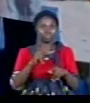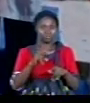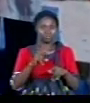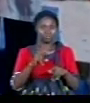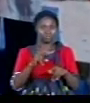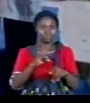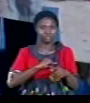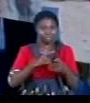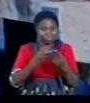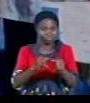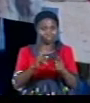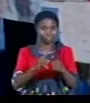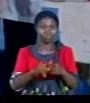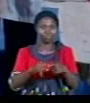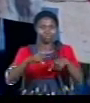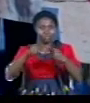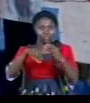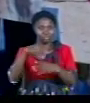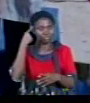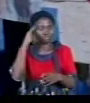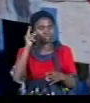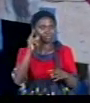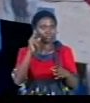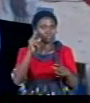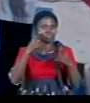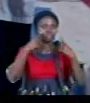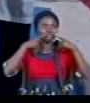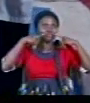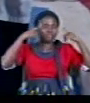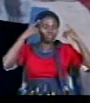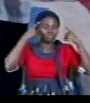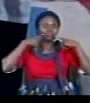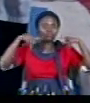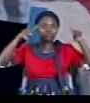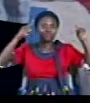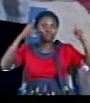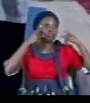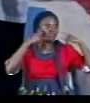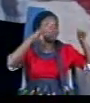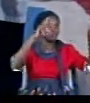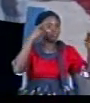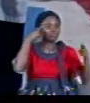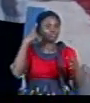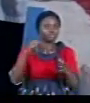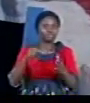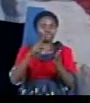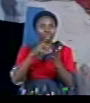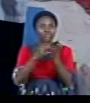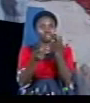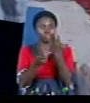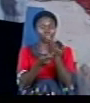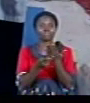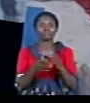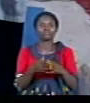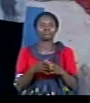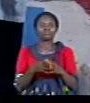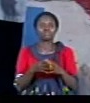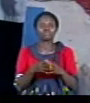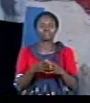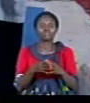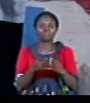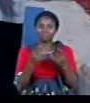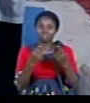So after we do the publicity, so I was even thinking that I'm going to massage my leg again as usual. Lo and